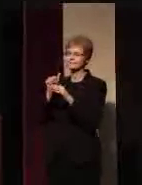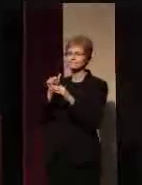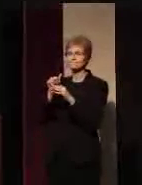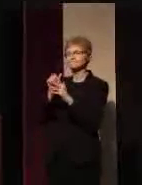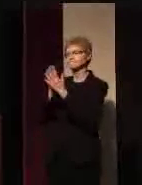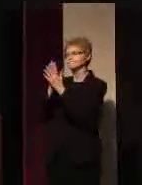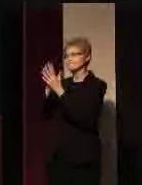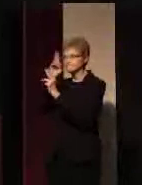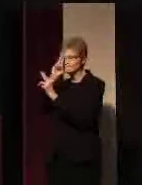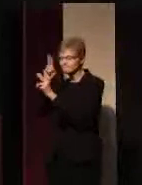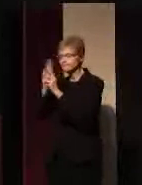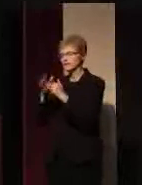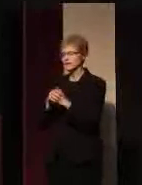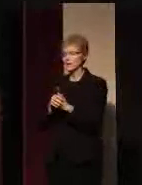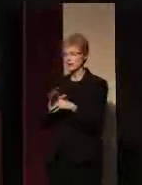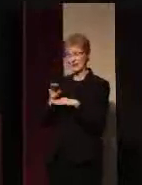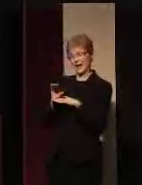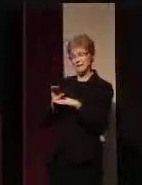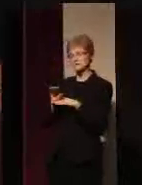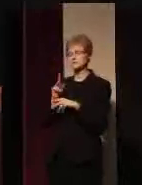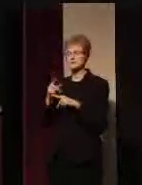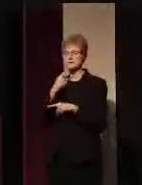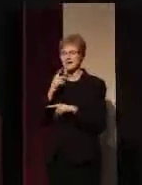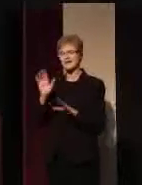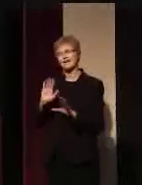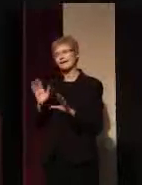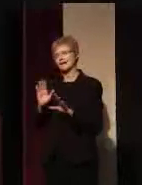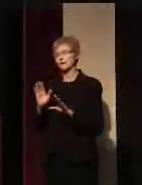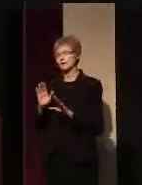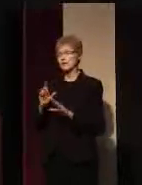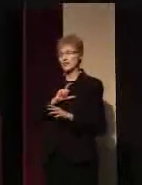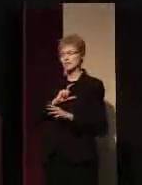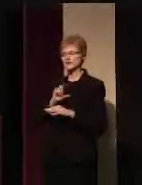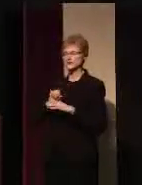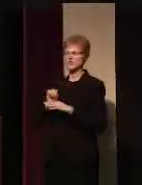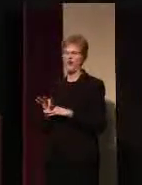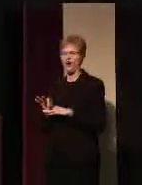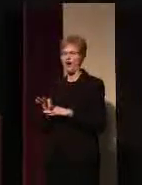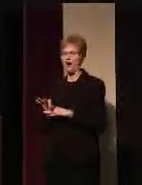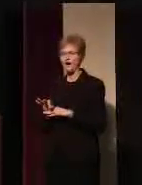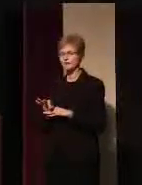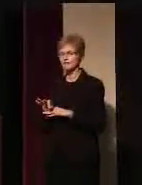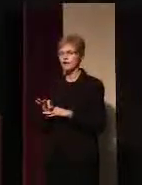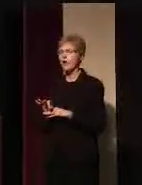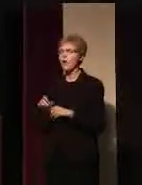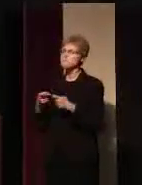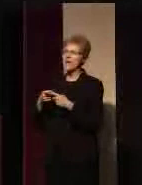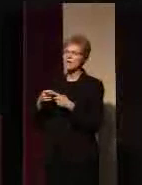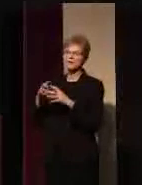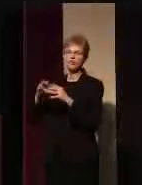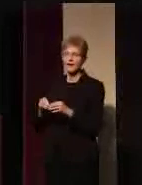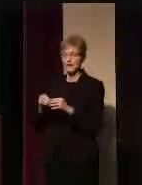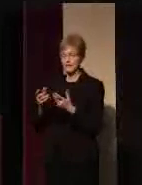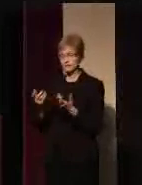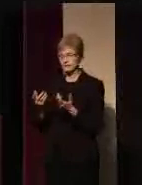and recording devices. People always say to me, oh, they're just going to have it turned off, right? Or they're going to say the battery died. In fact, I have